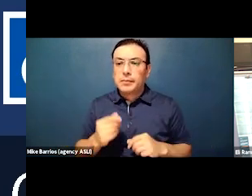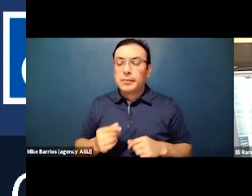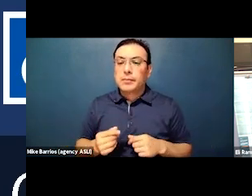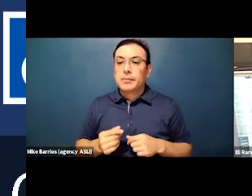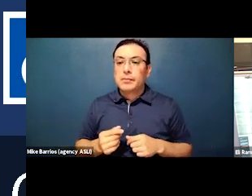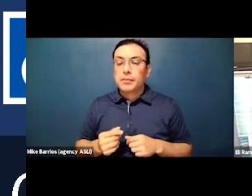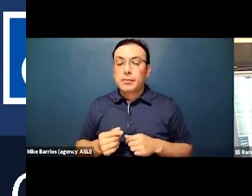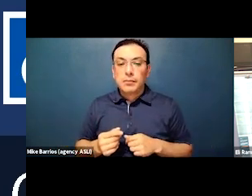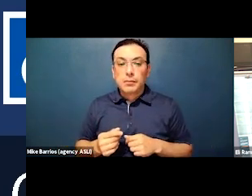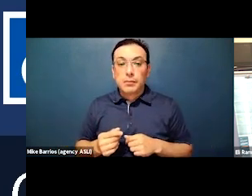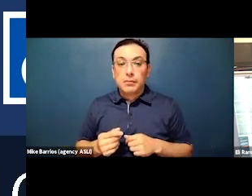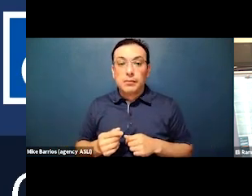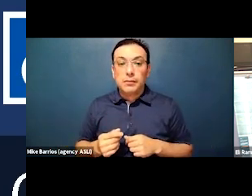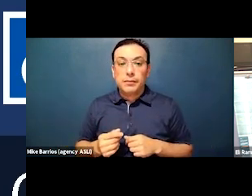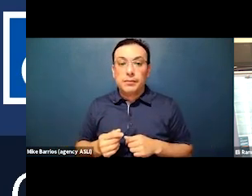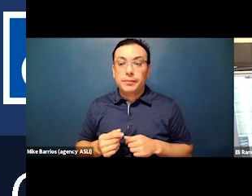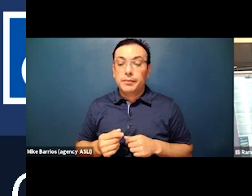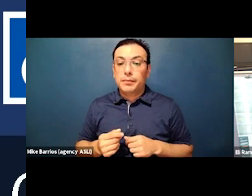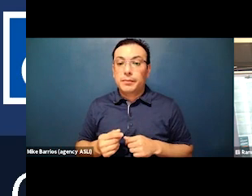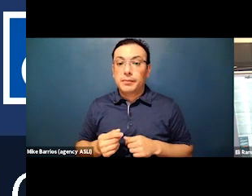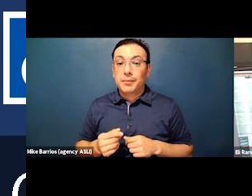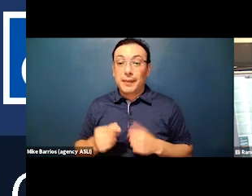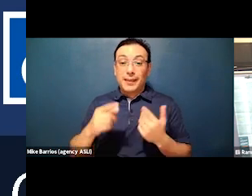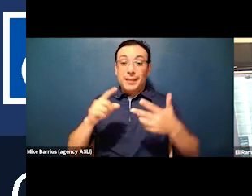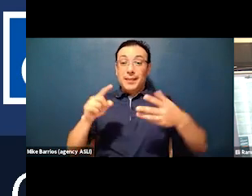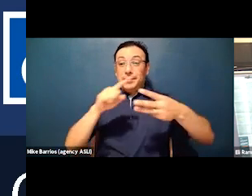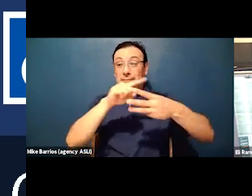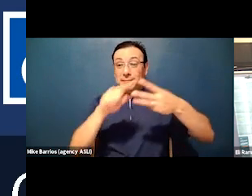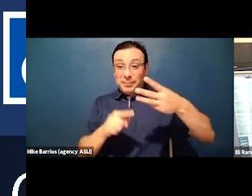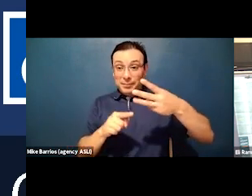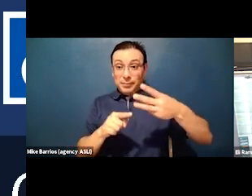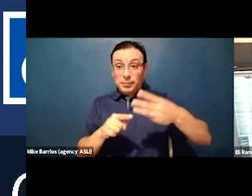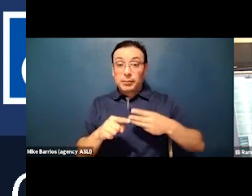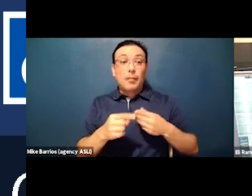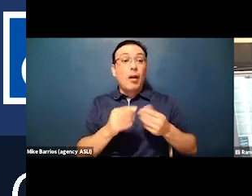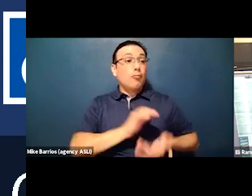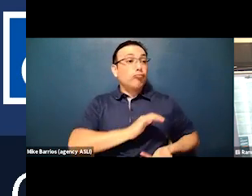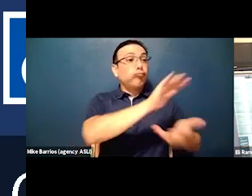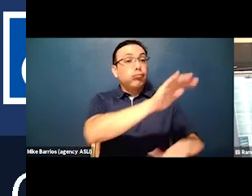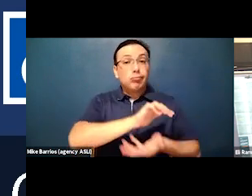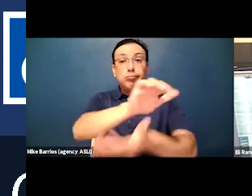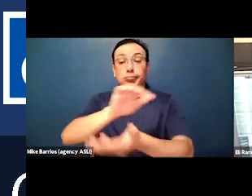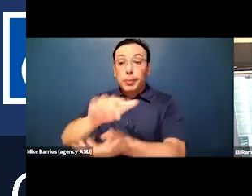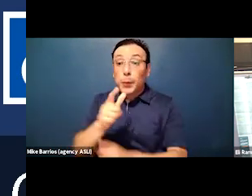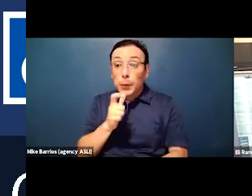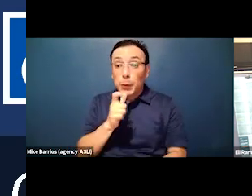lot of these materials were delivered by our own staff at times.